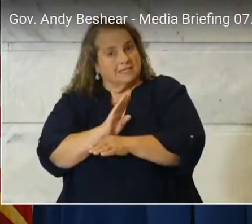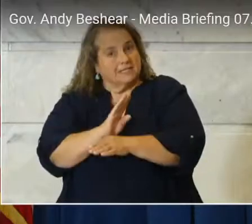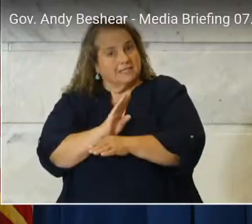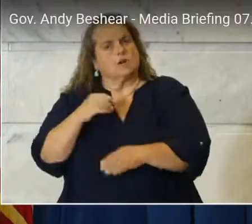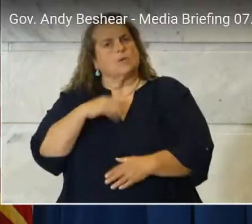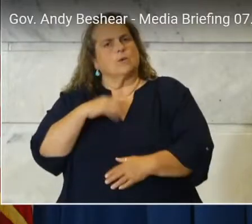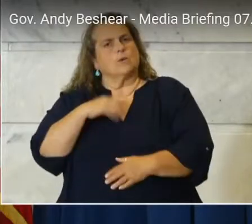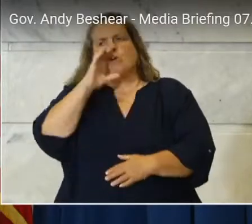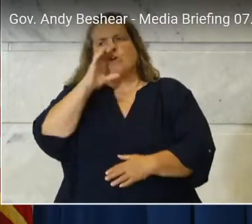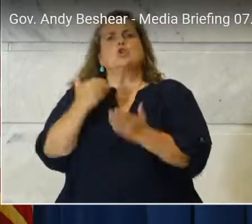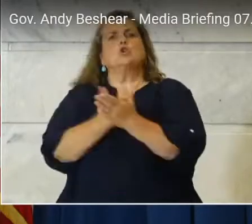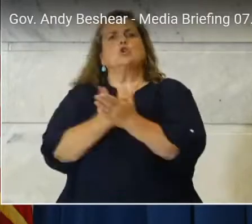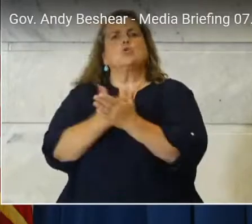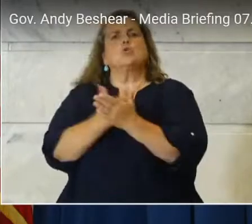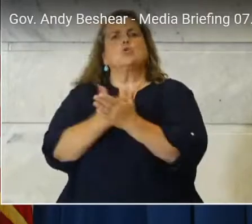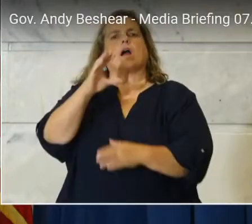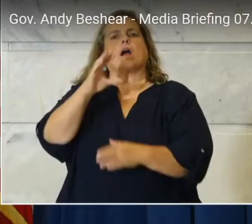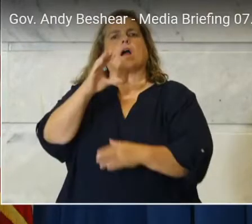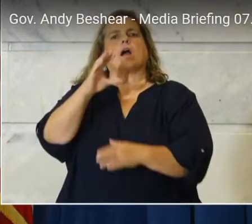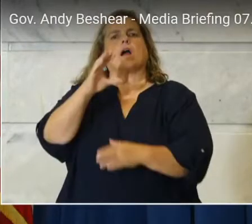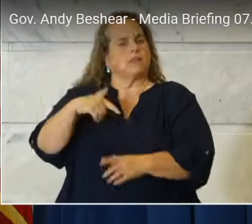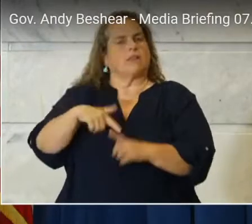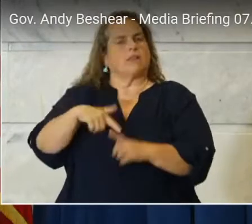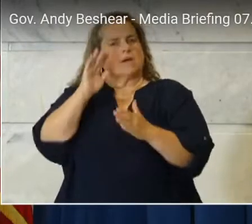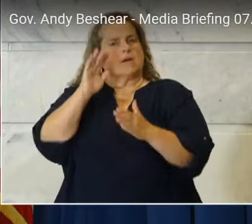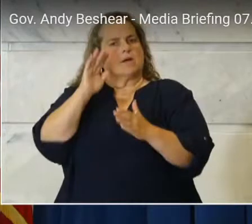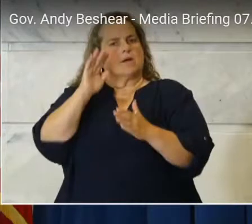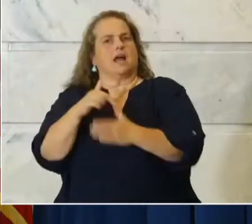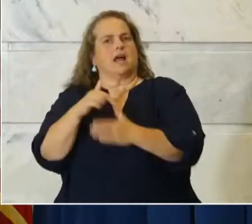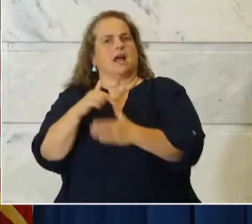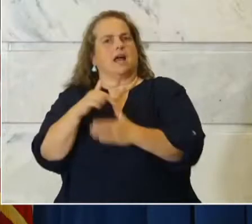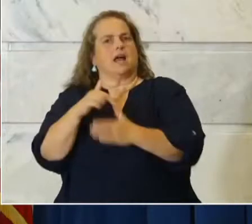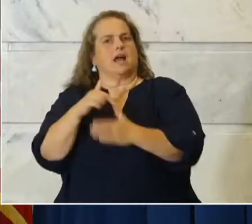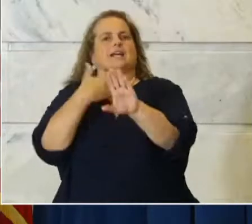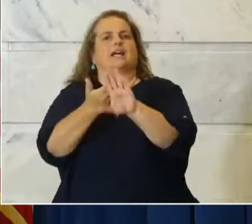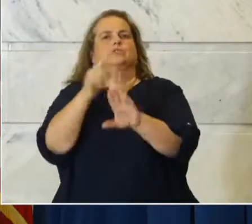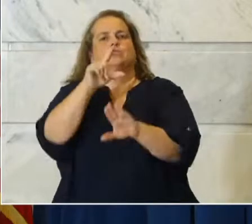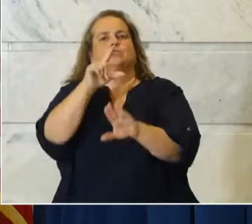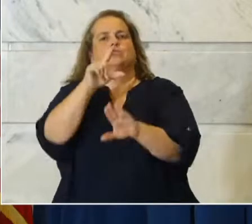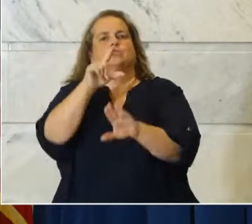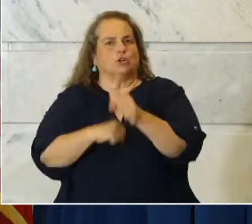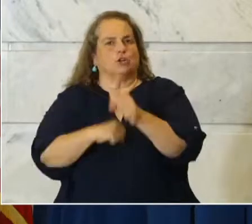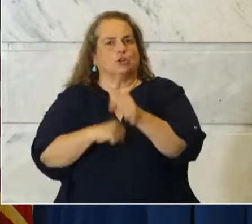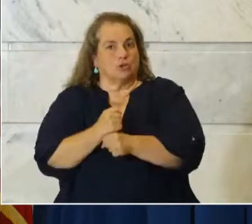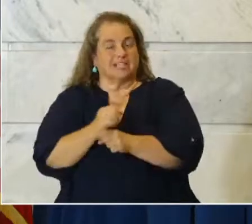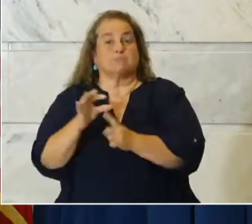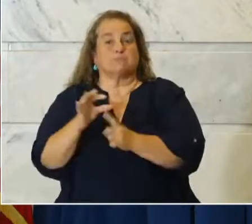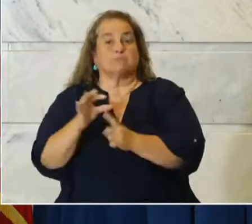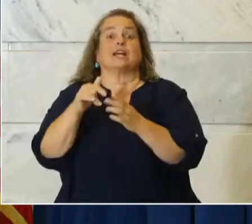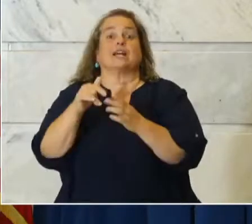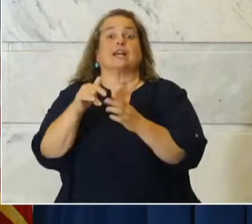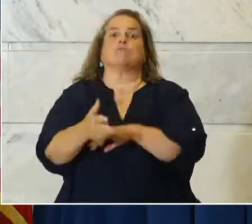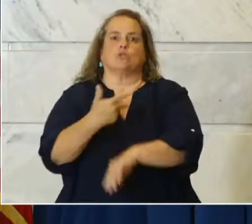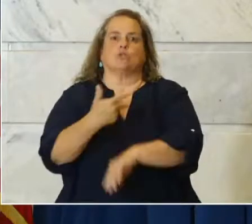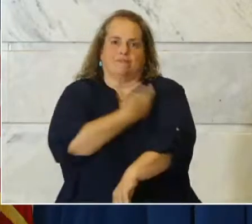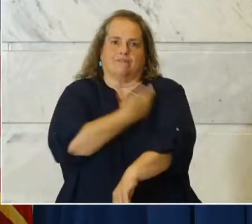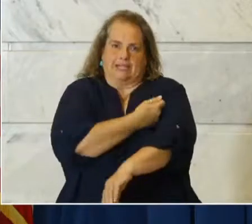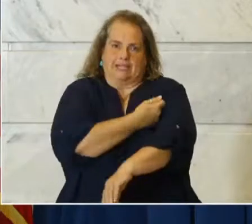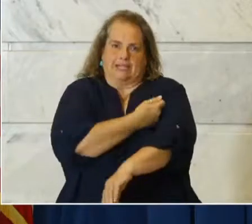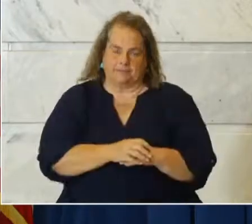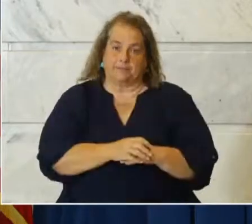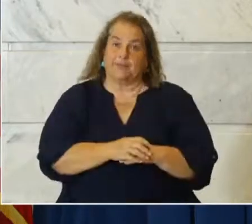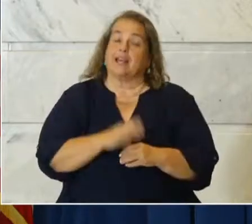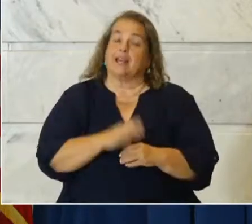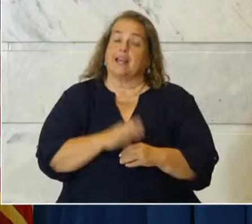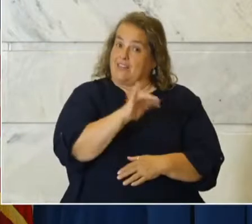new companies that will help lead us in the next 20 years, especially post-vaccine. That's one bit of good news. Here's